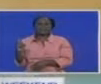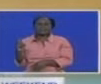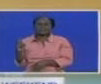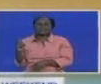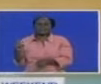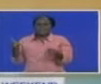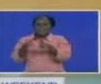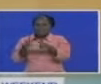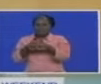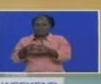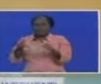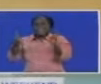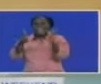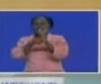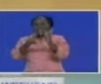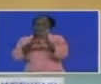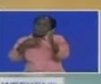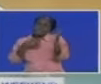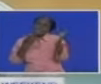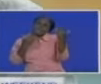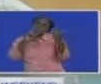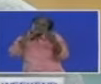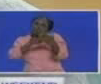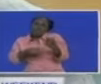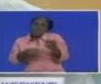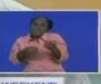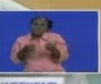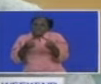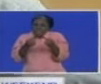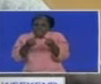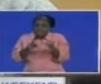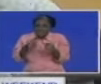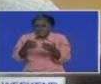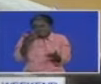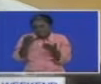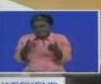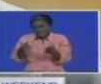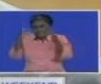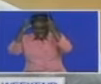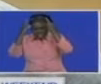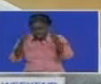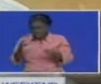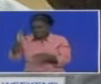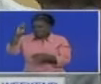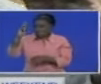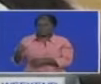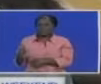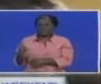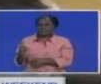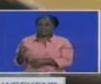is a legislature. I would expect that if that is that may be the disposition of the executive,